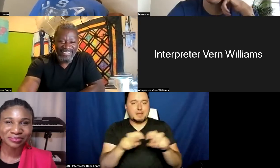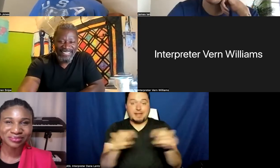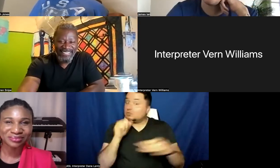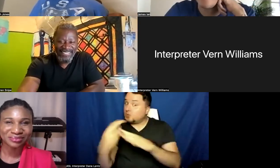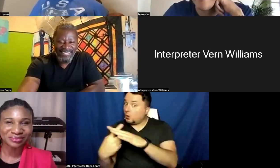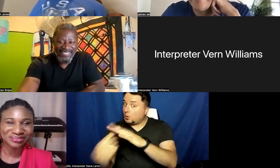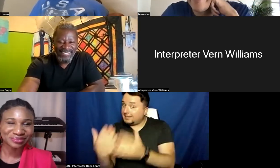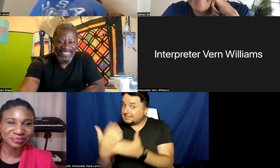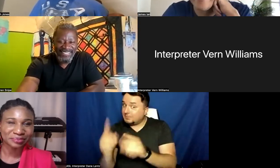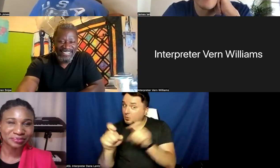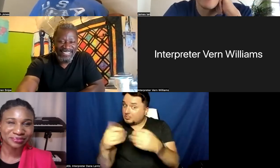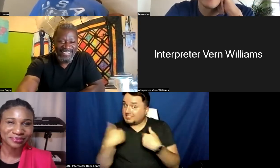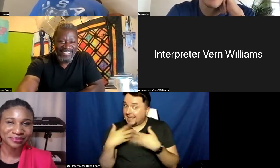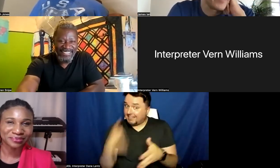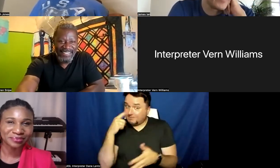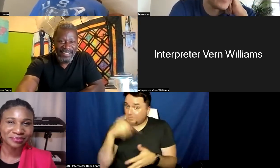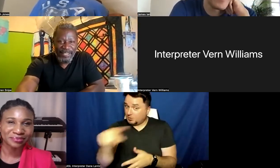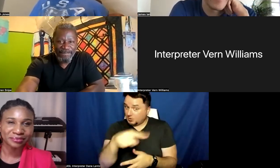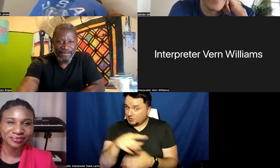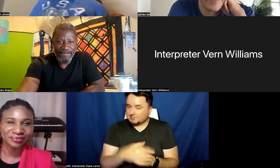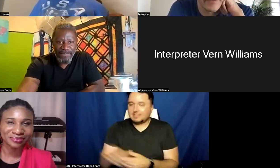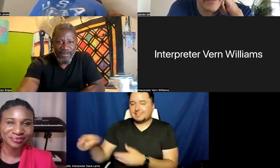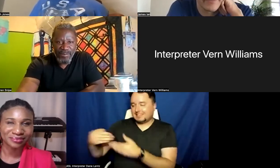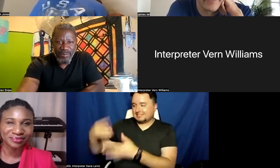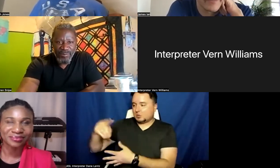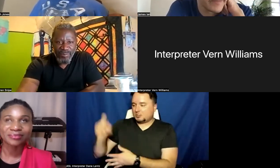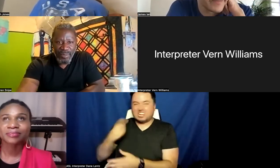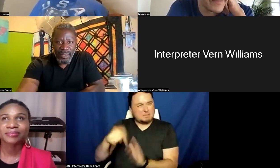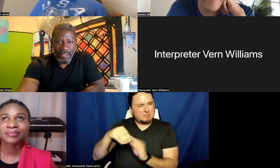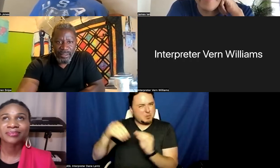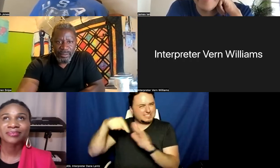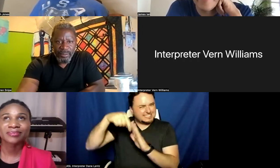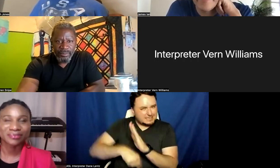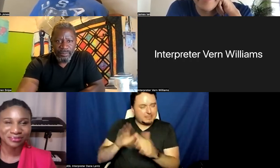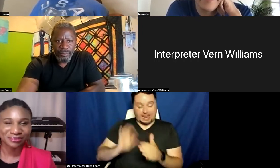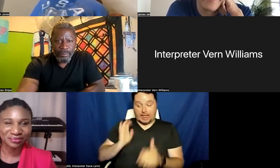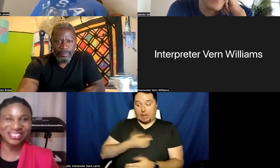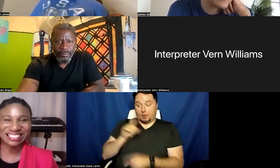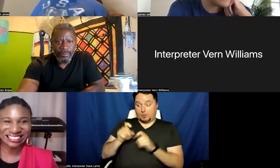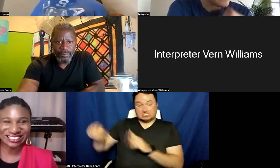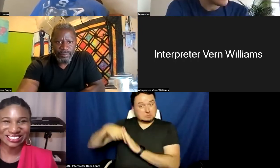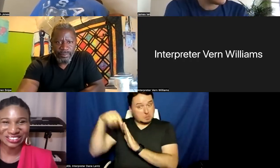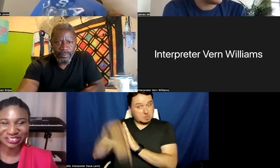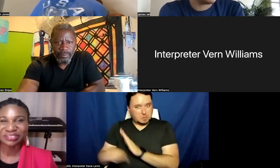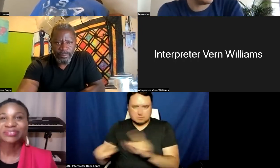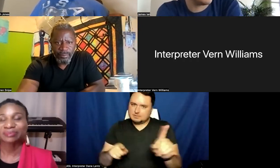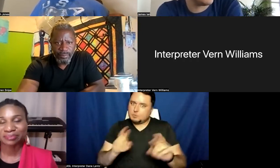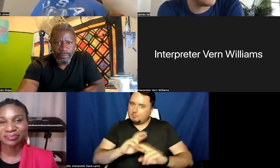some questions for you. And these questions are a little deeper than the questions we've been asking, so be